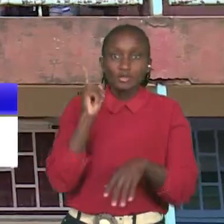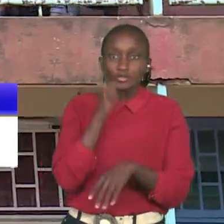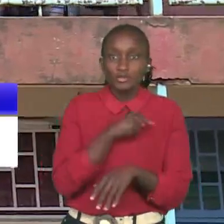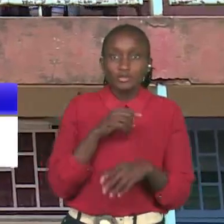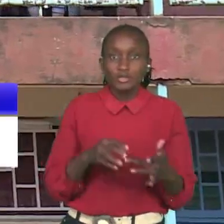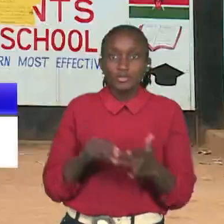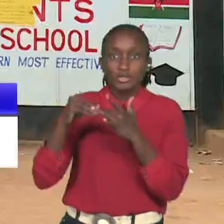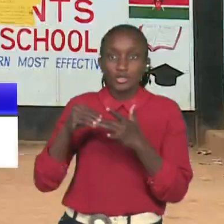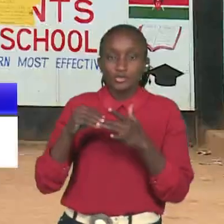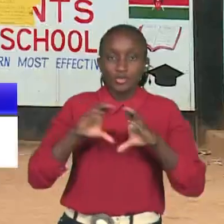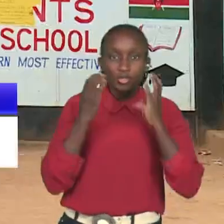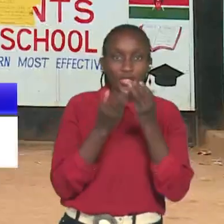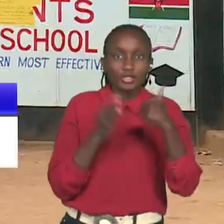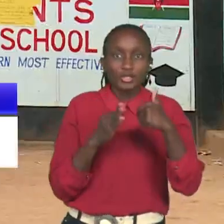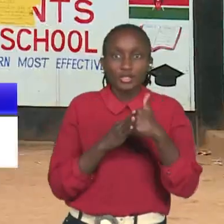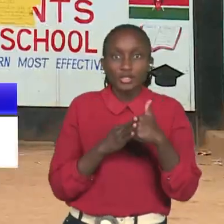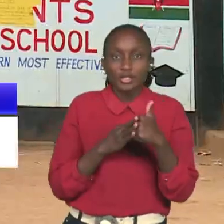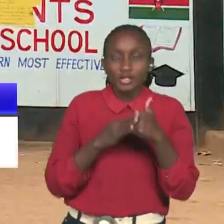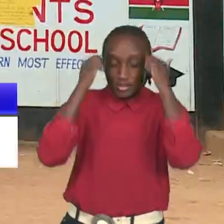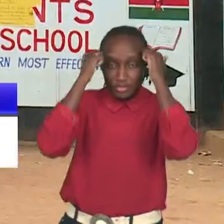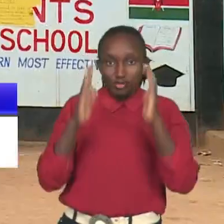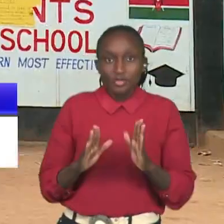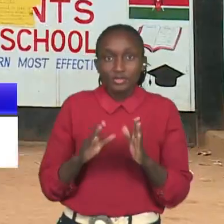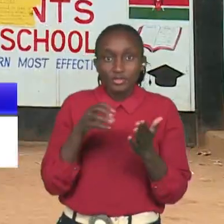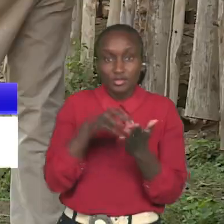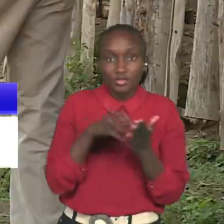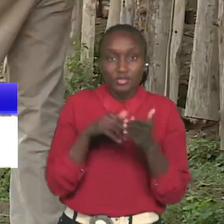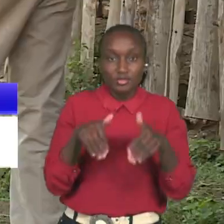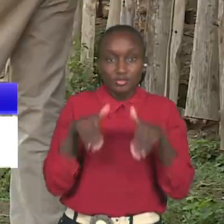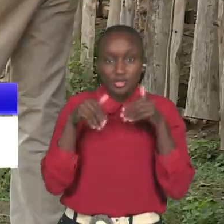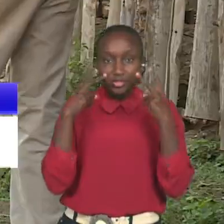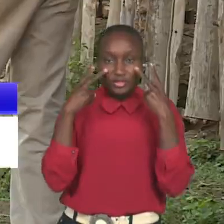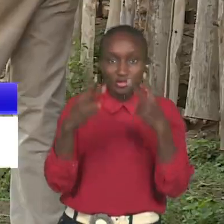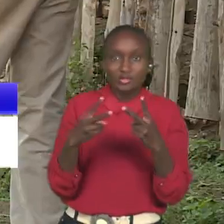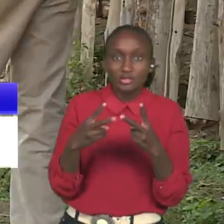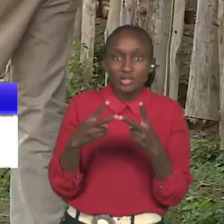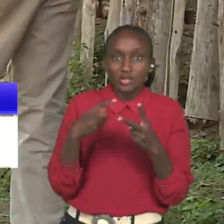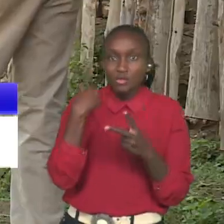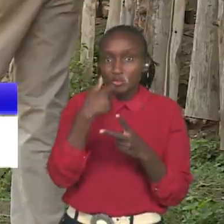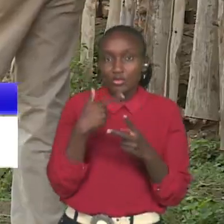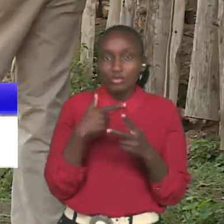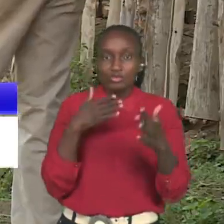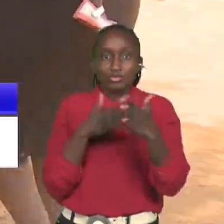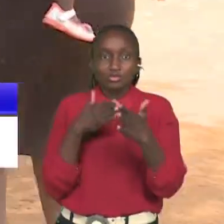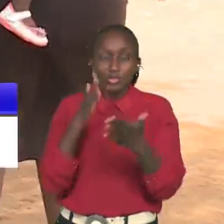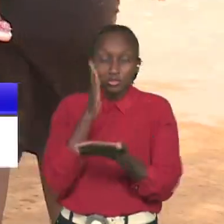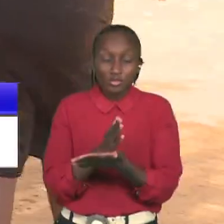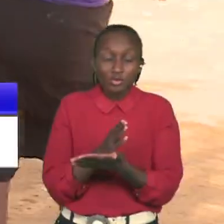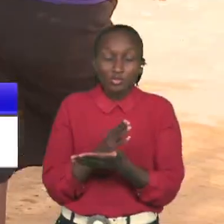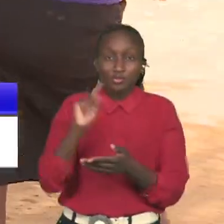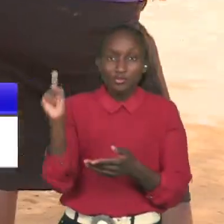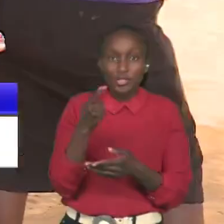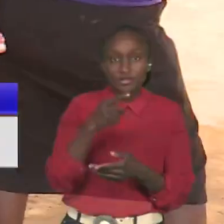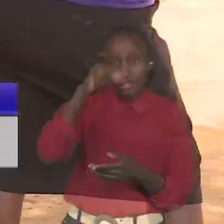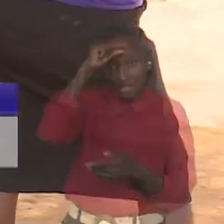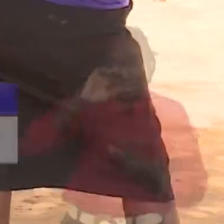for the Class 8 candidates, the situation remains a wait-and-see situation to see who blinks first, the government or the